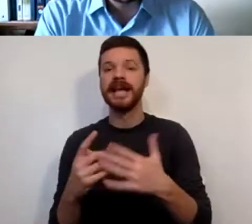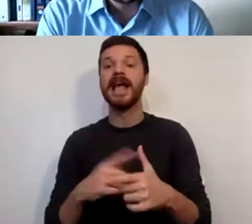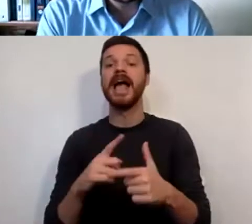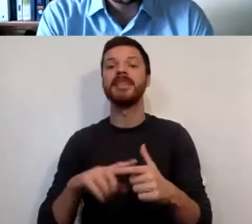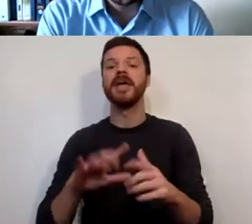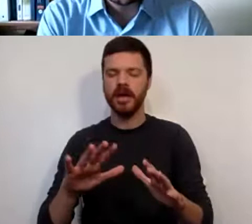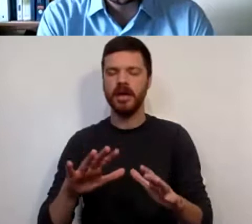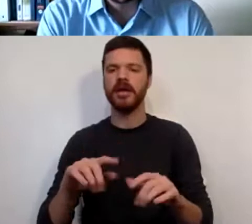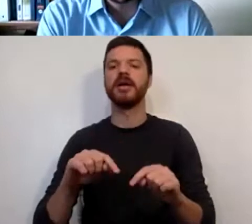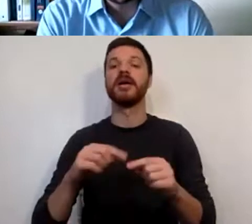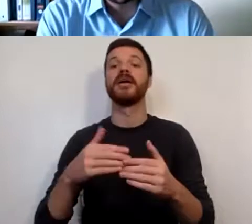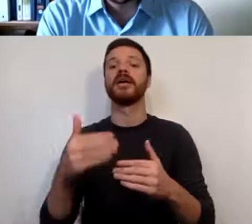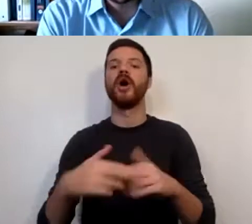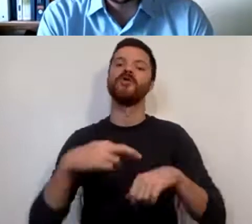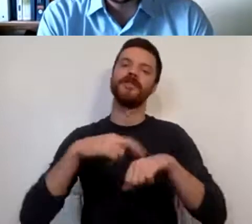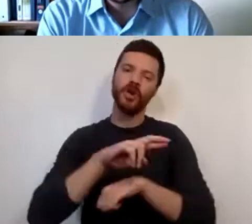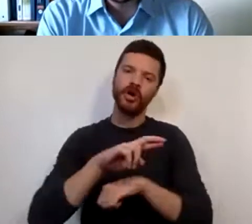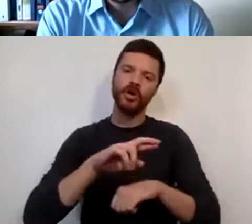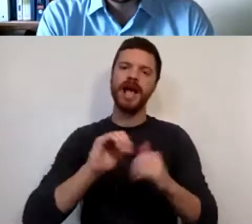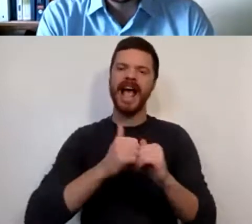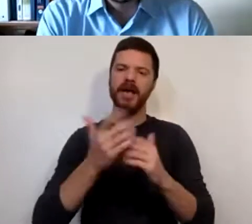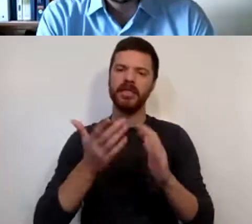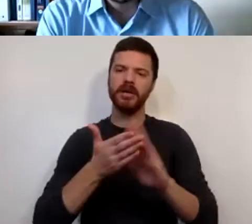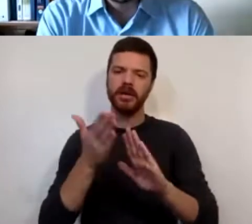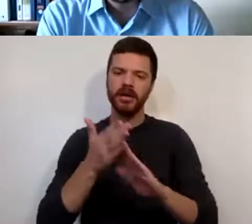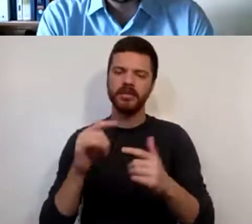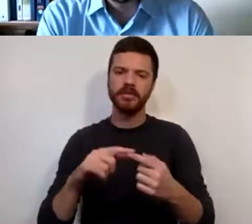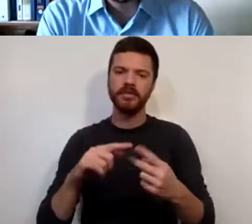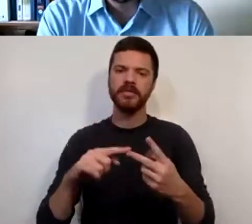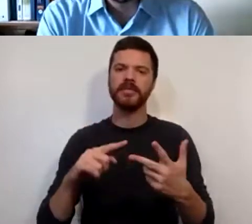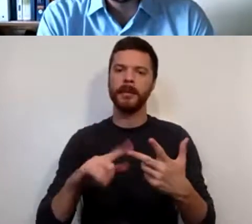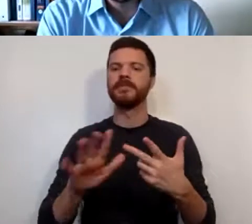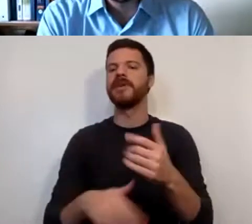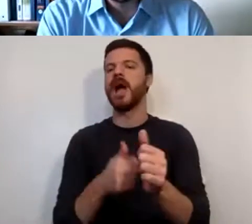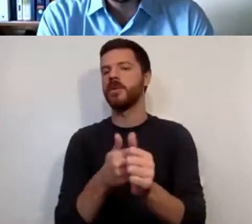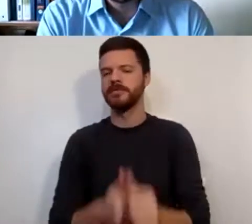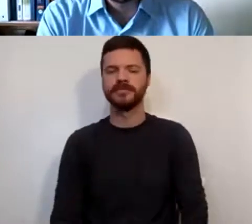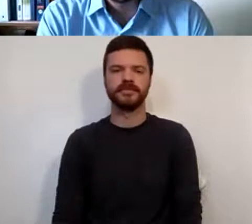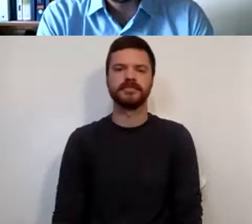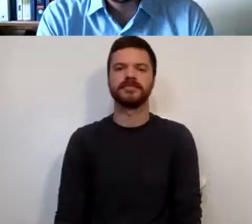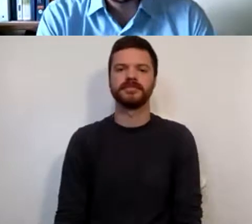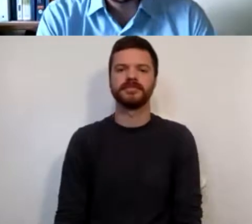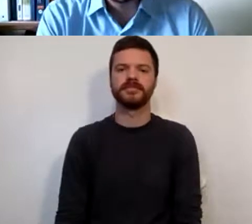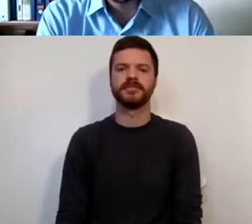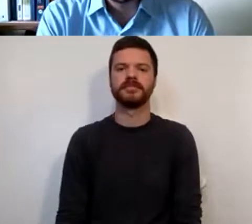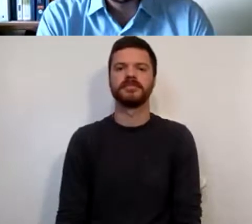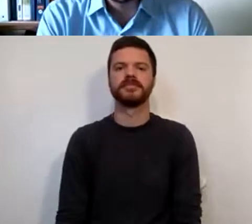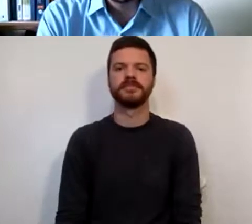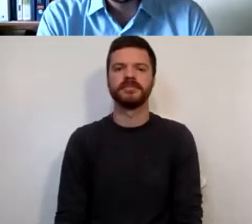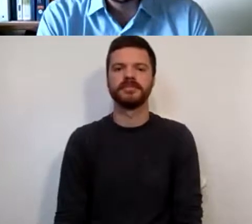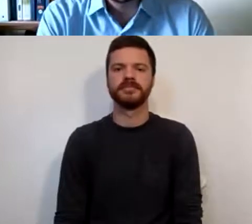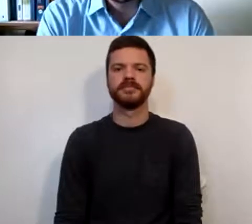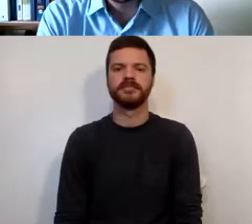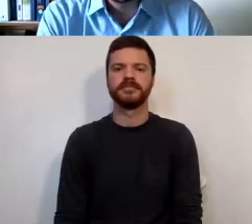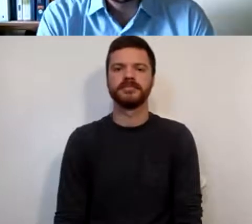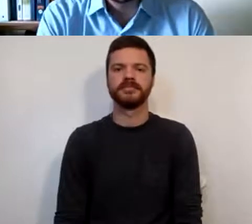referrals and how that's going to work in terms of the follow-up of that. So I think, step one is finding where